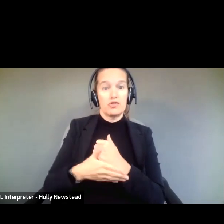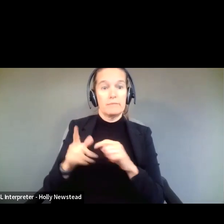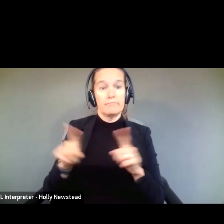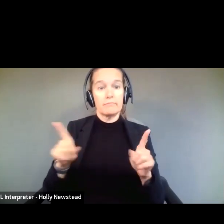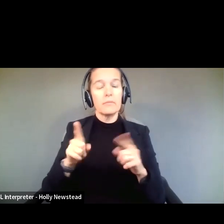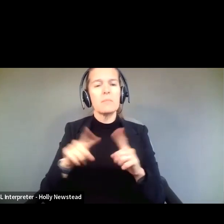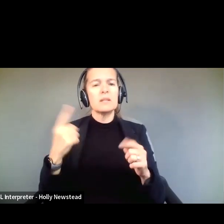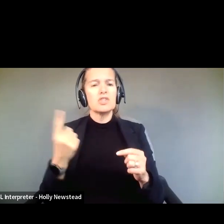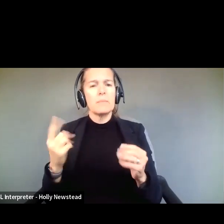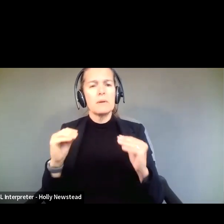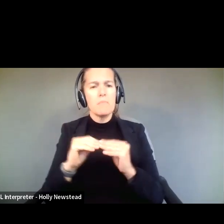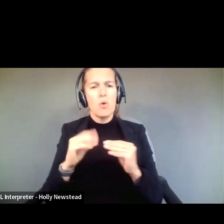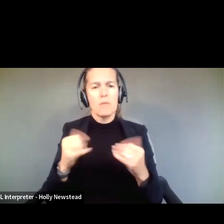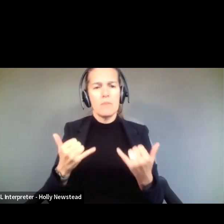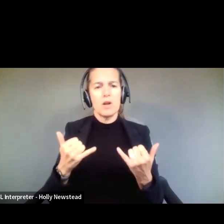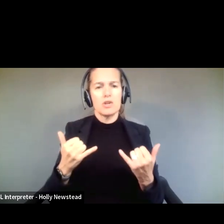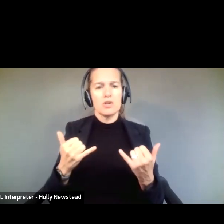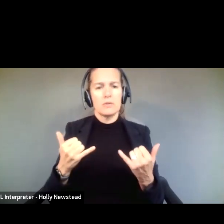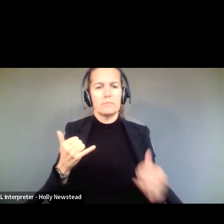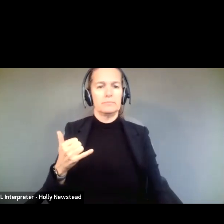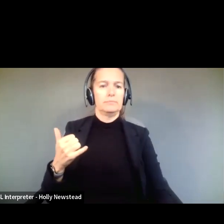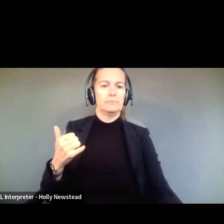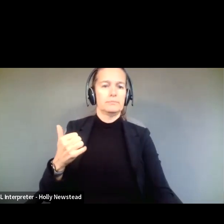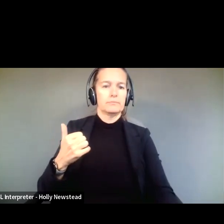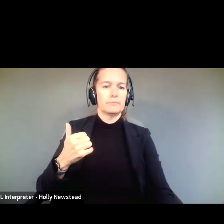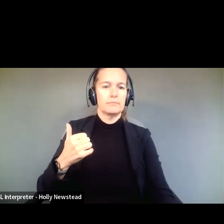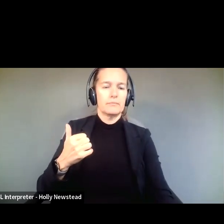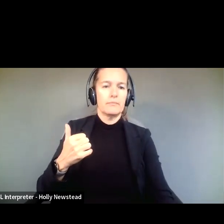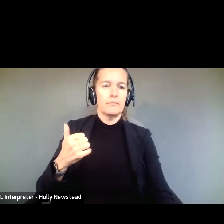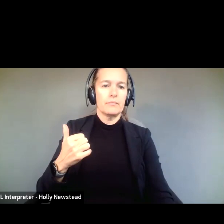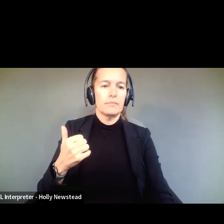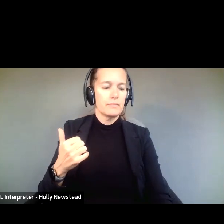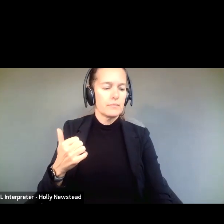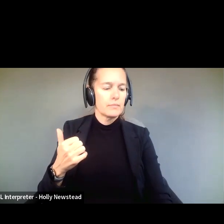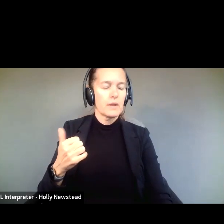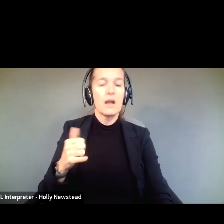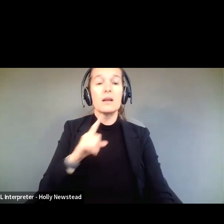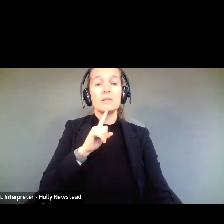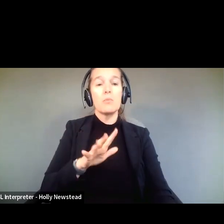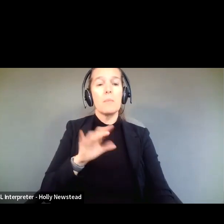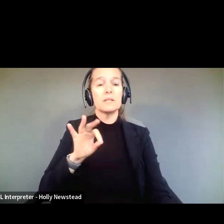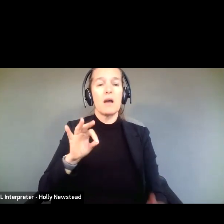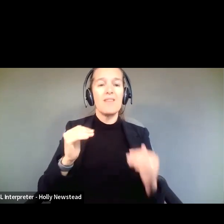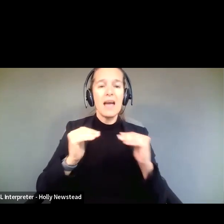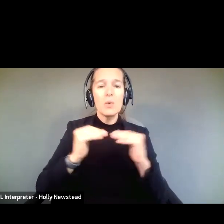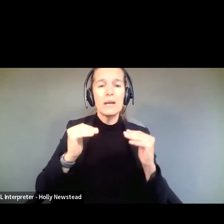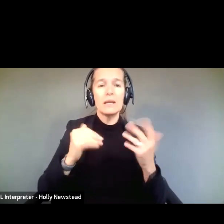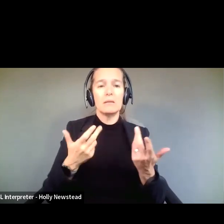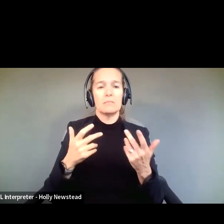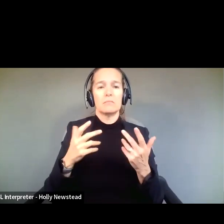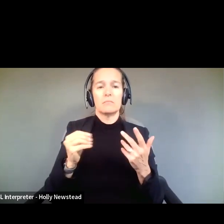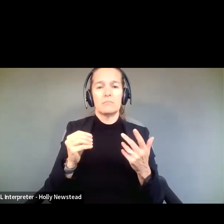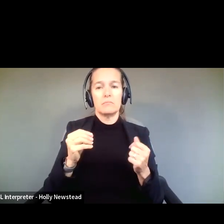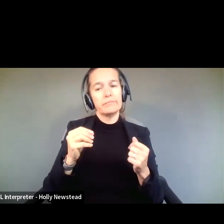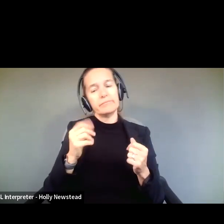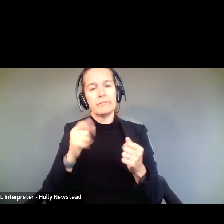modern. At its core, it's a promise of equity. It's ambitious, it's expansive, and it's far from perfect, as you've heard.